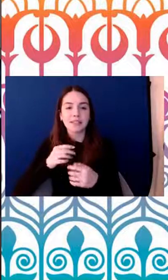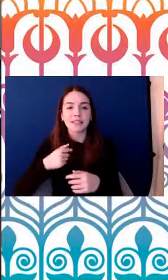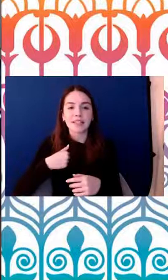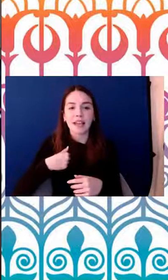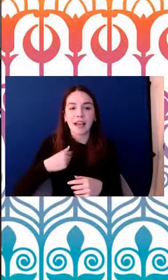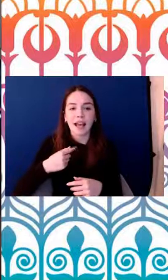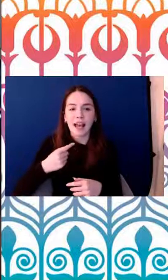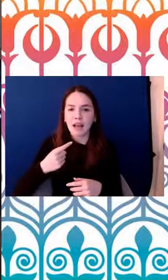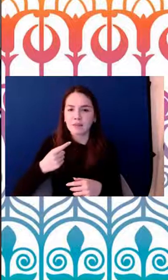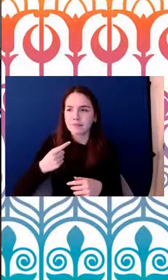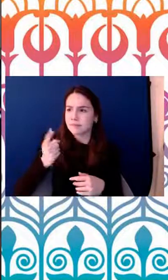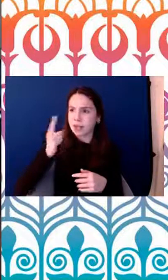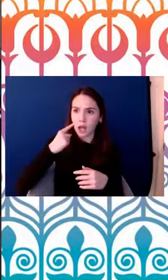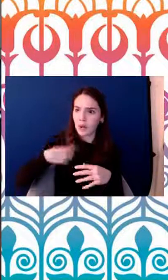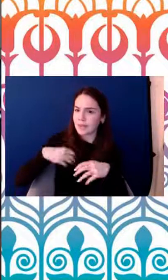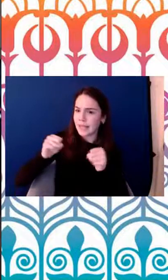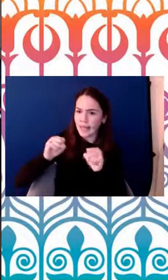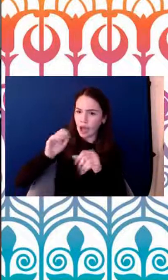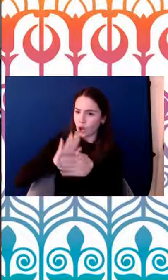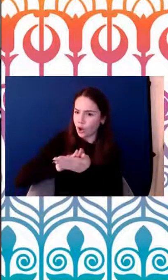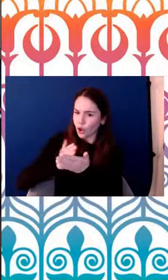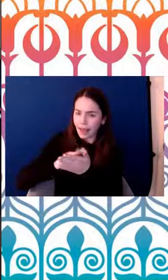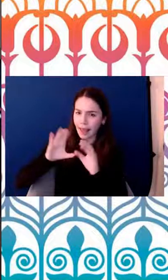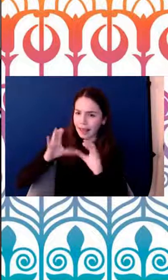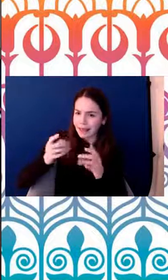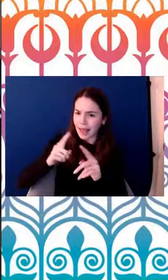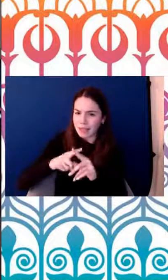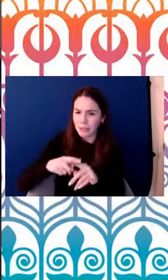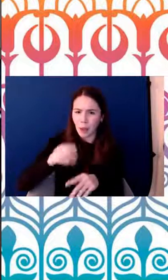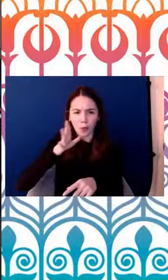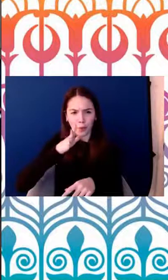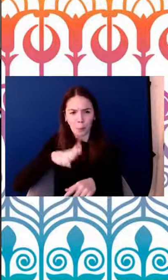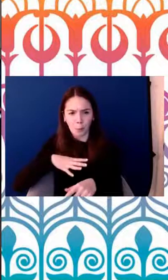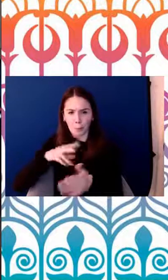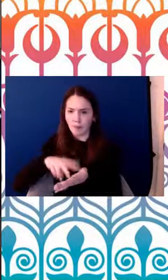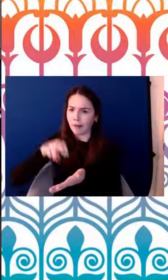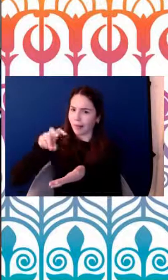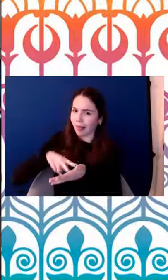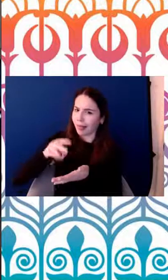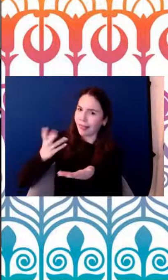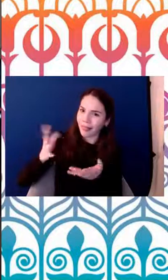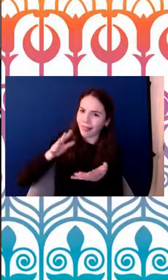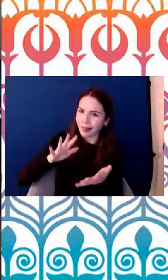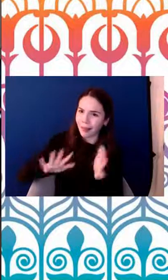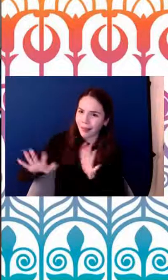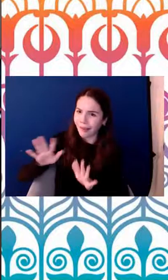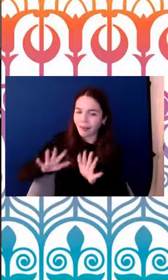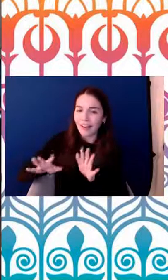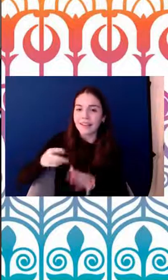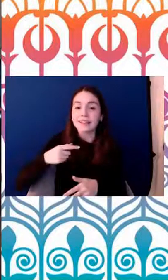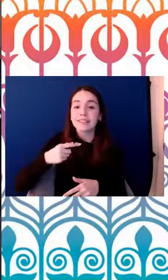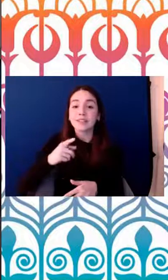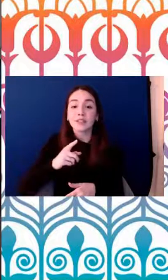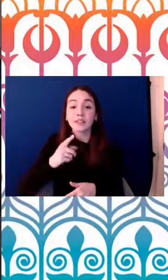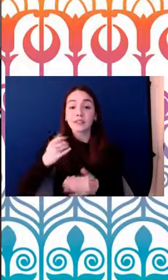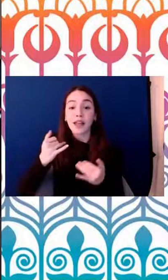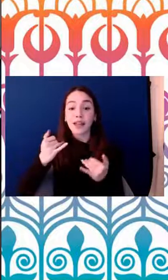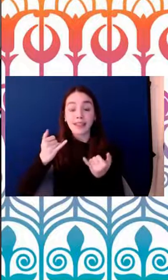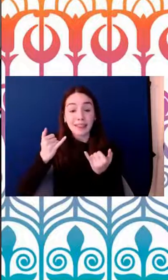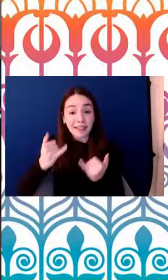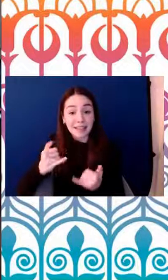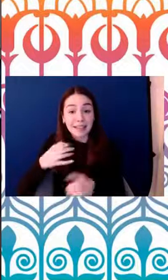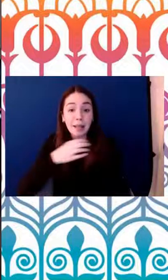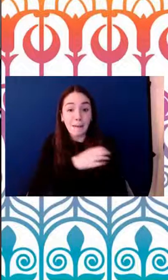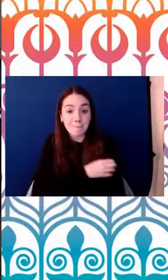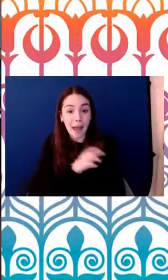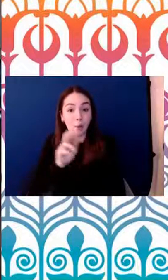cooking class and this girl is jumping all around on the camera. That's because you're in our Power Up series, and today